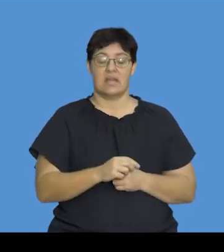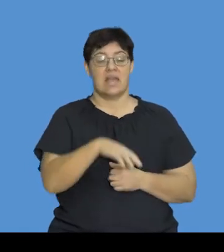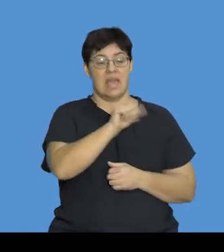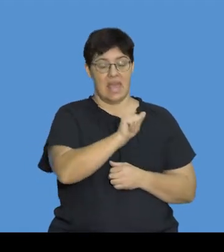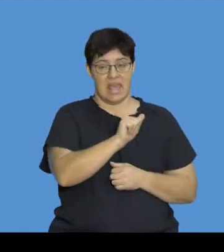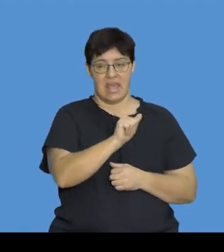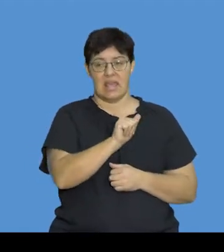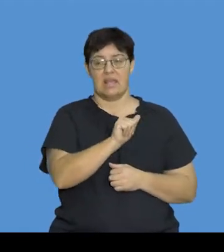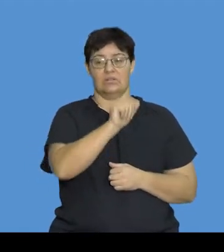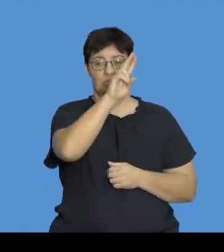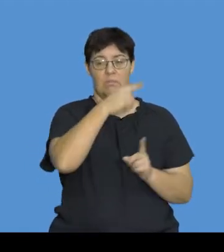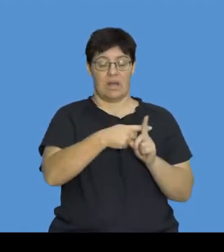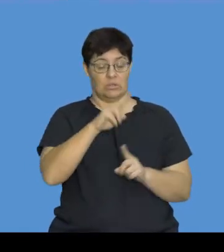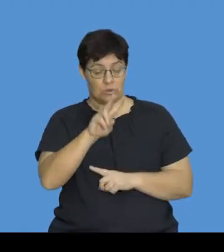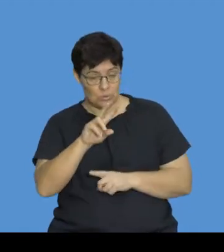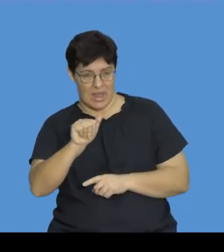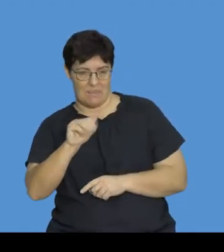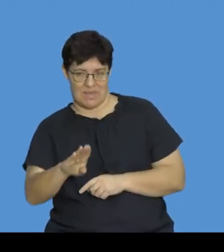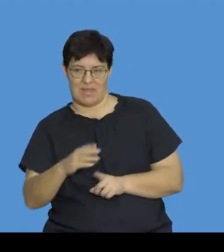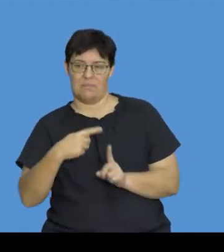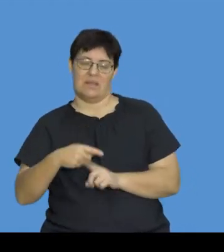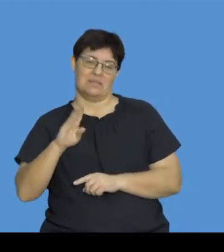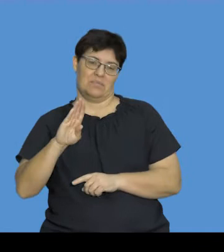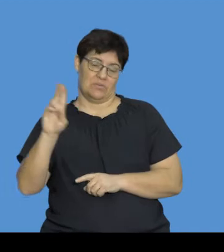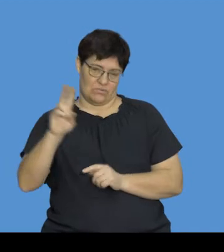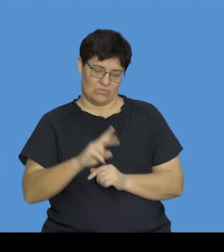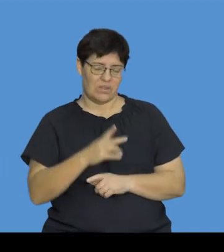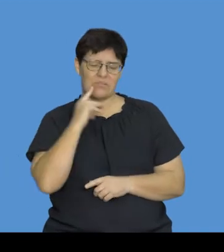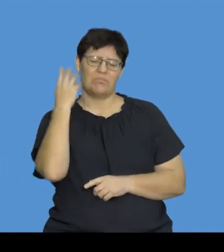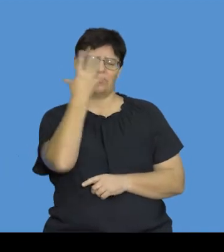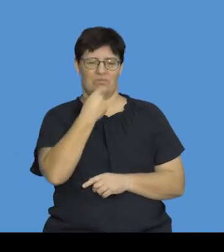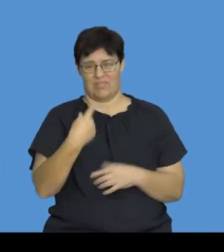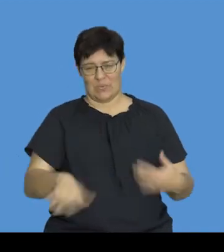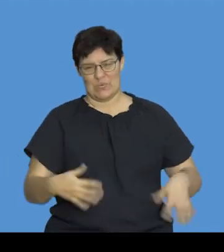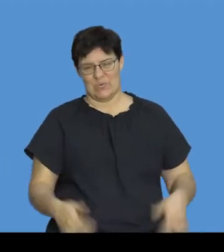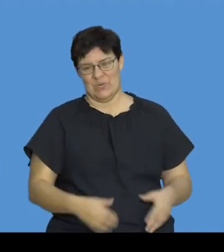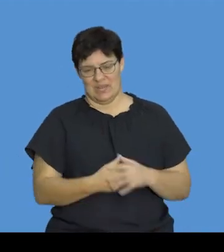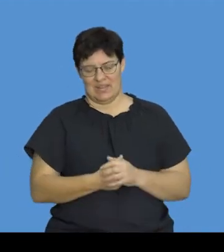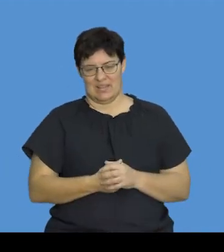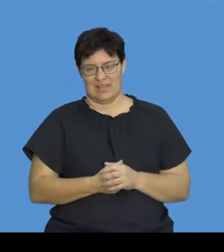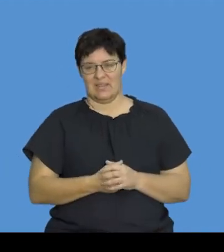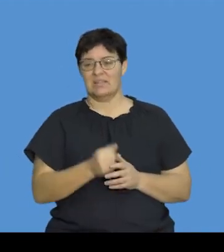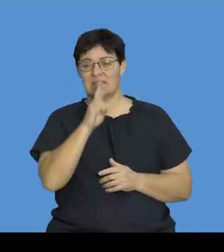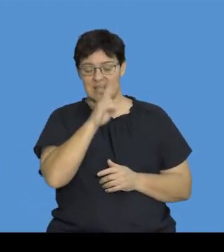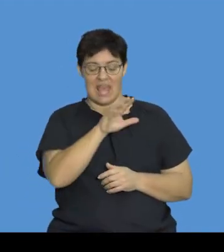2AB. This is really the beauty of mathematics, guys. This is what shows you where the A plus B